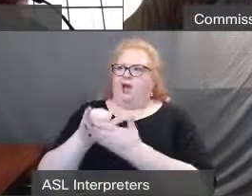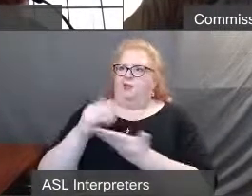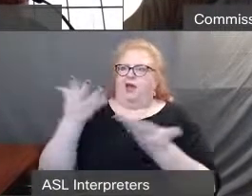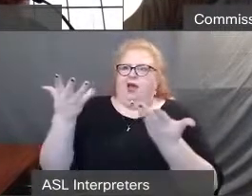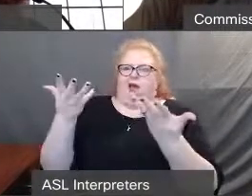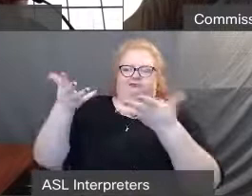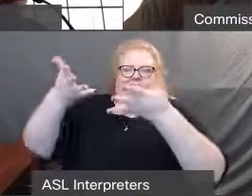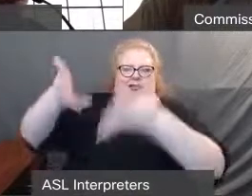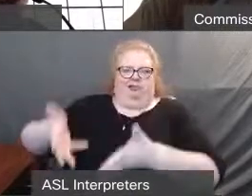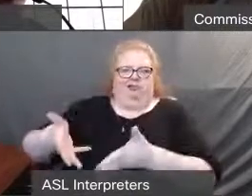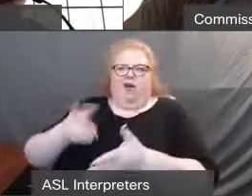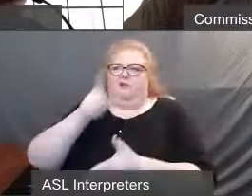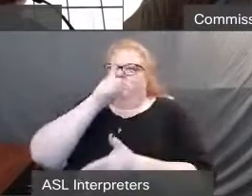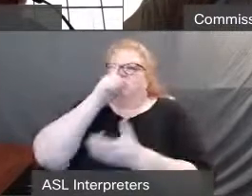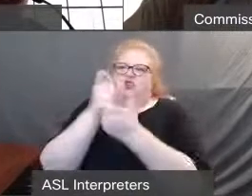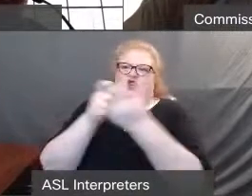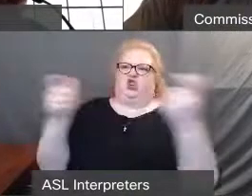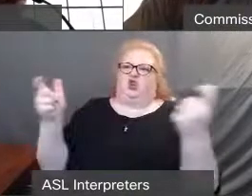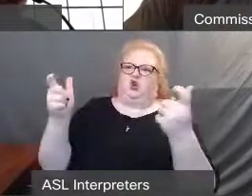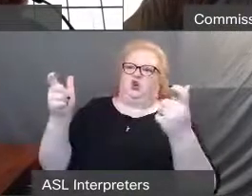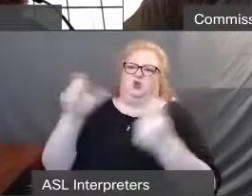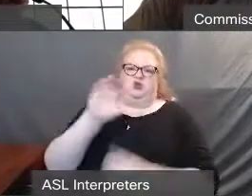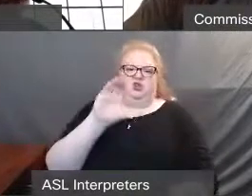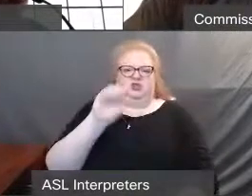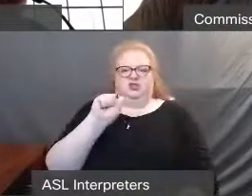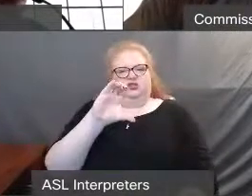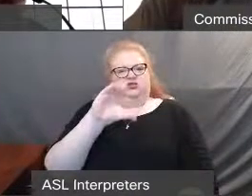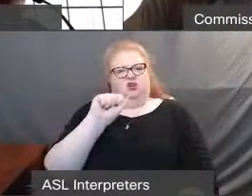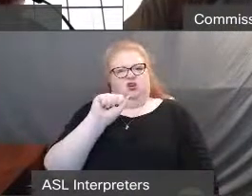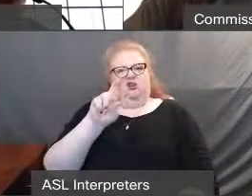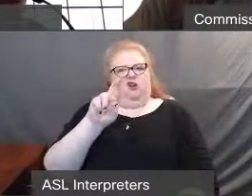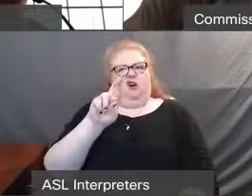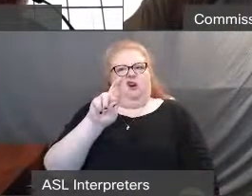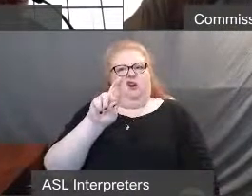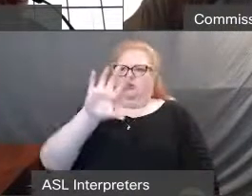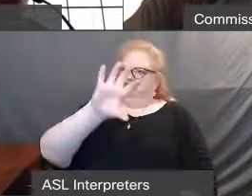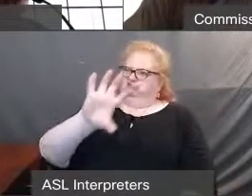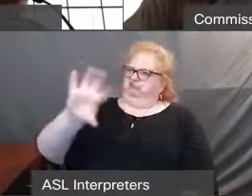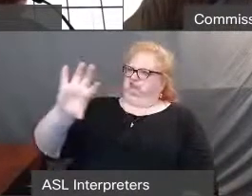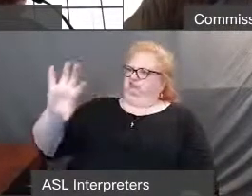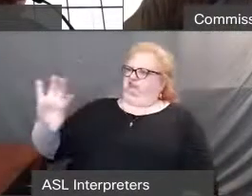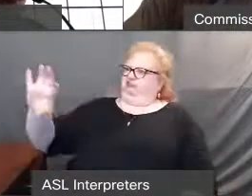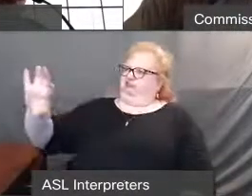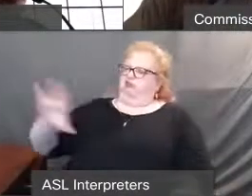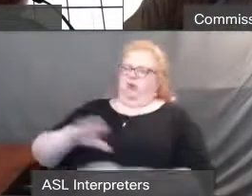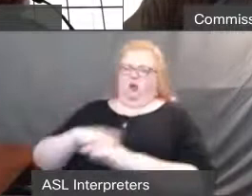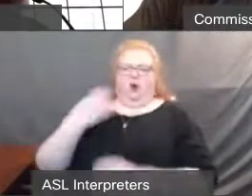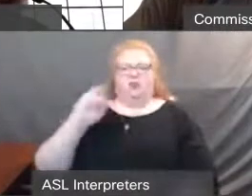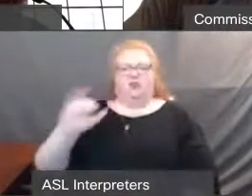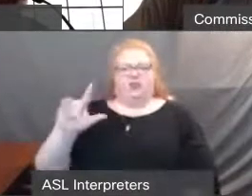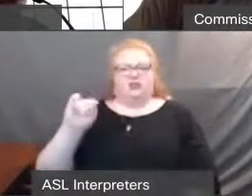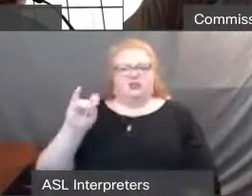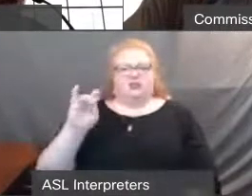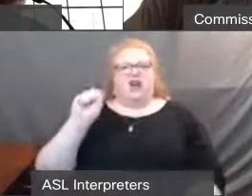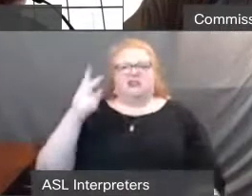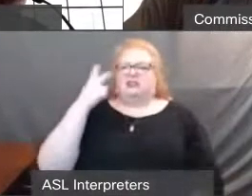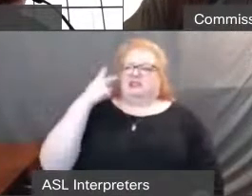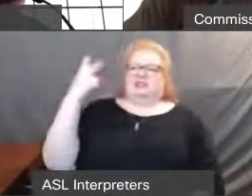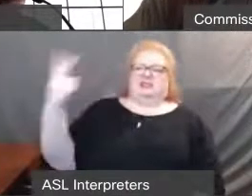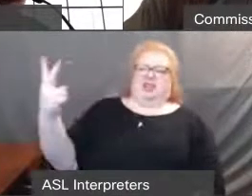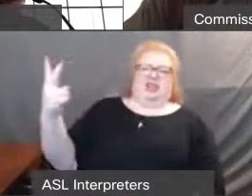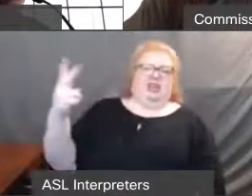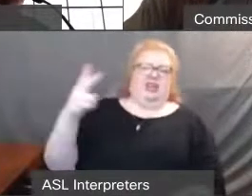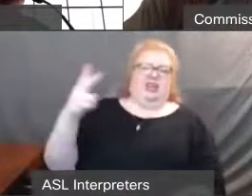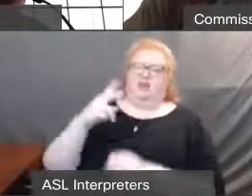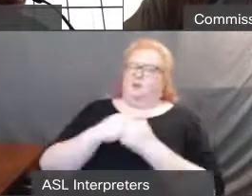in the hillside that was visible for a long ways off and for a long time. There was also